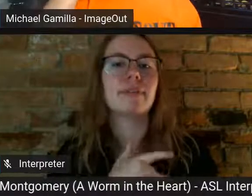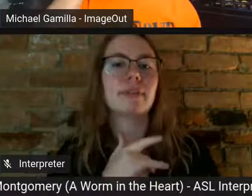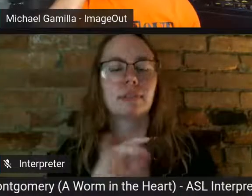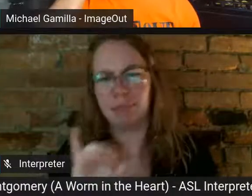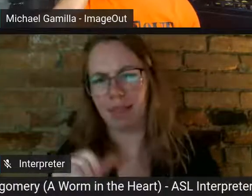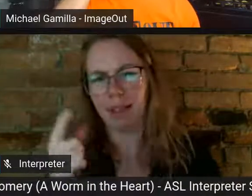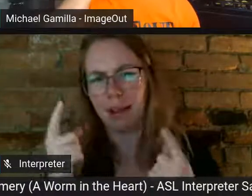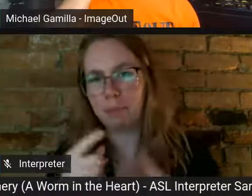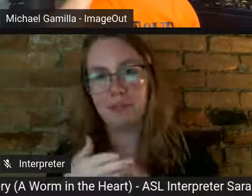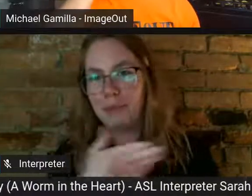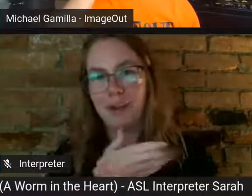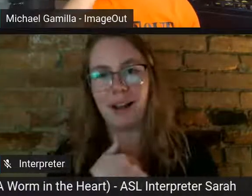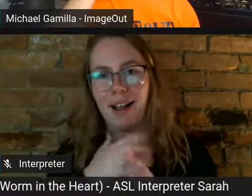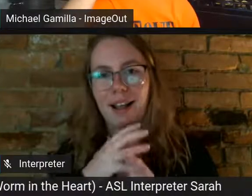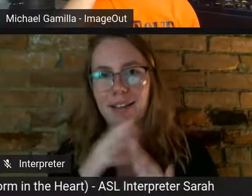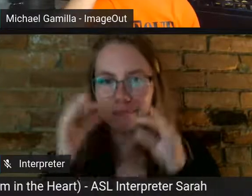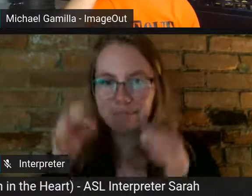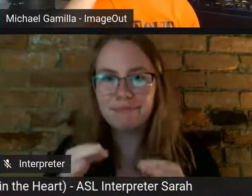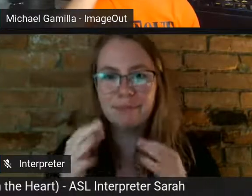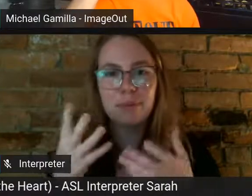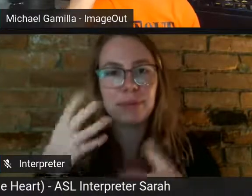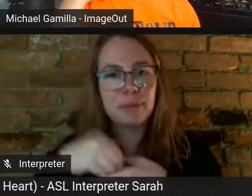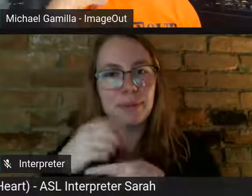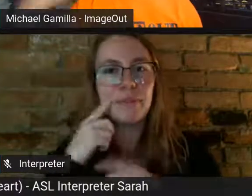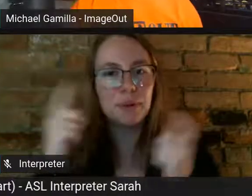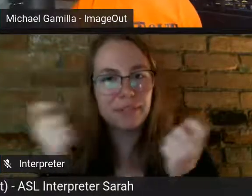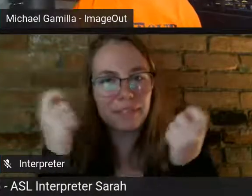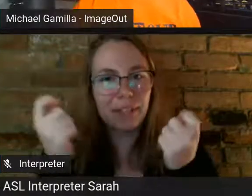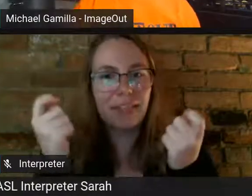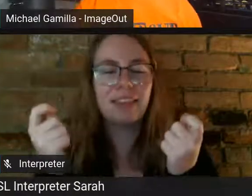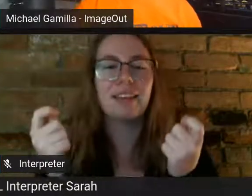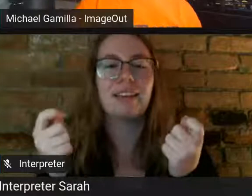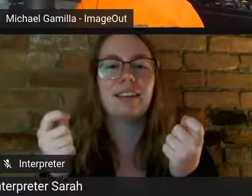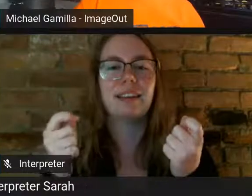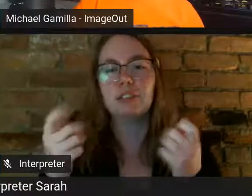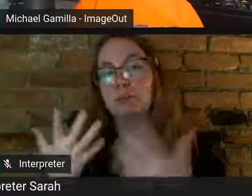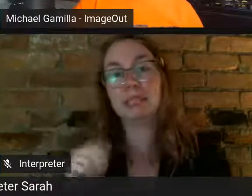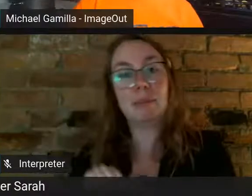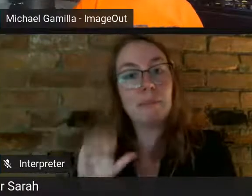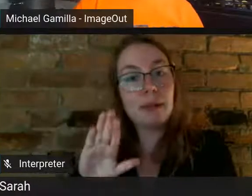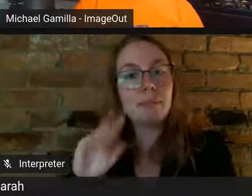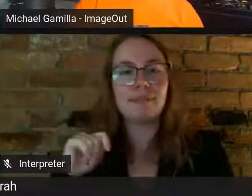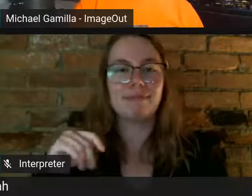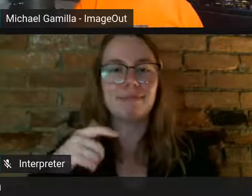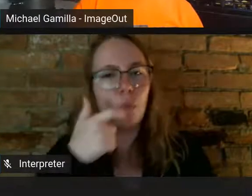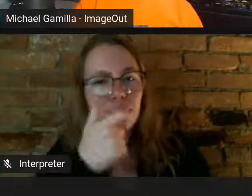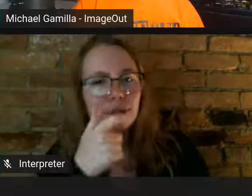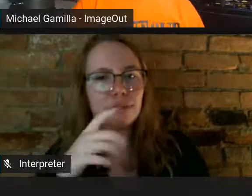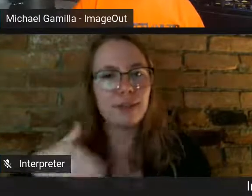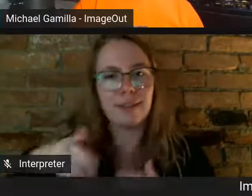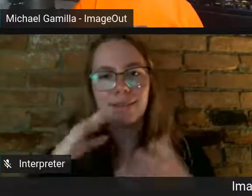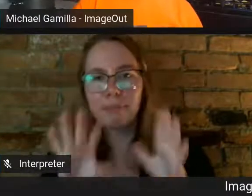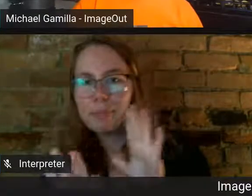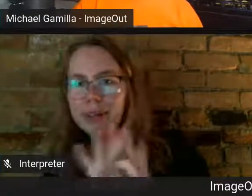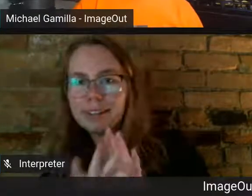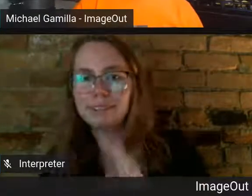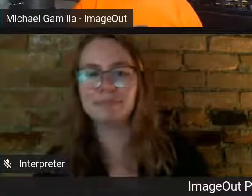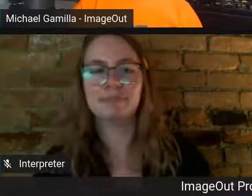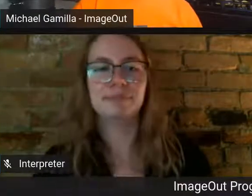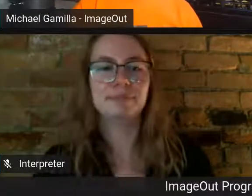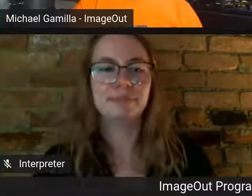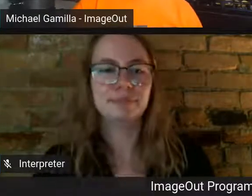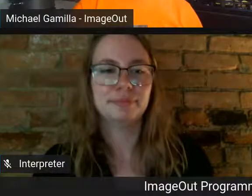before I booked it, before I included it in the festival. It was just submitted you know, to the festival, and